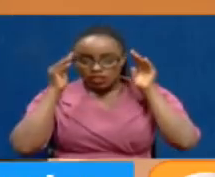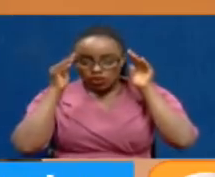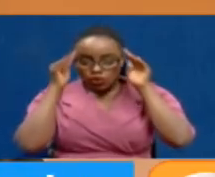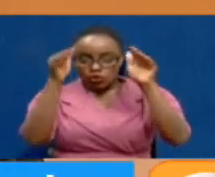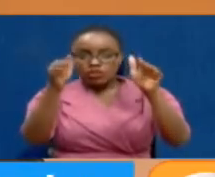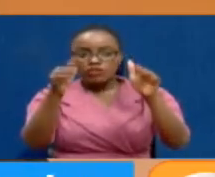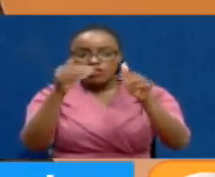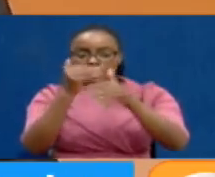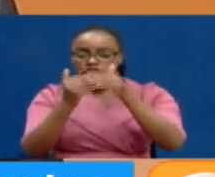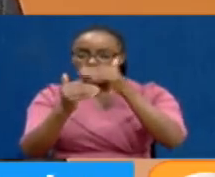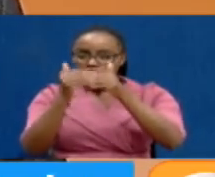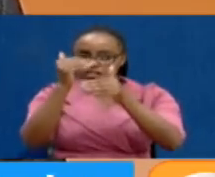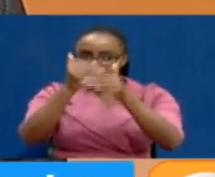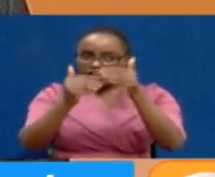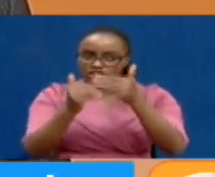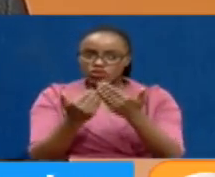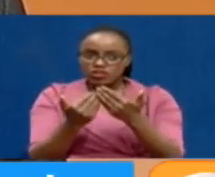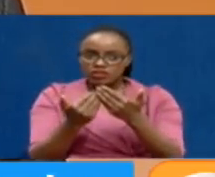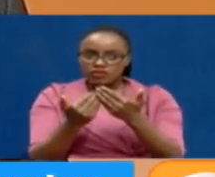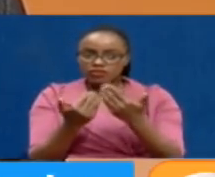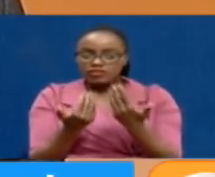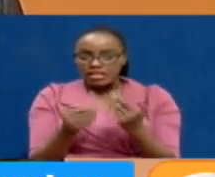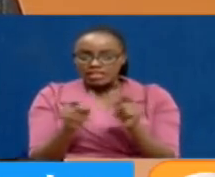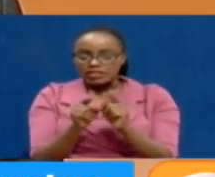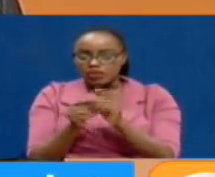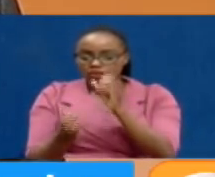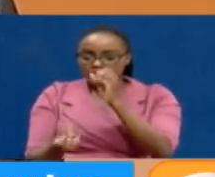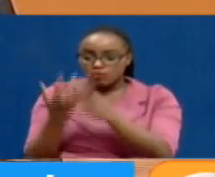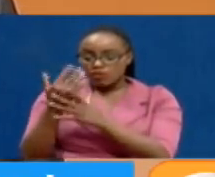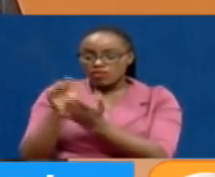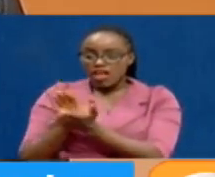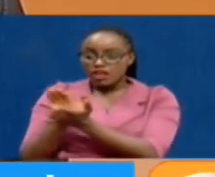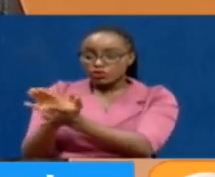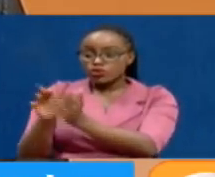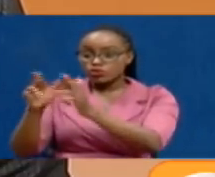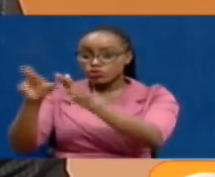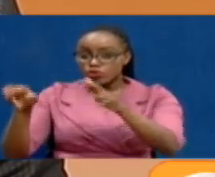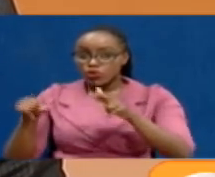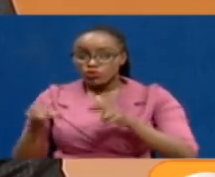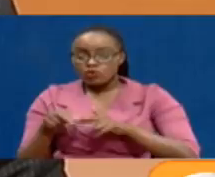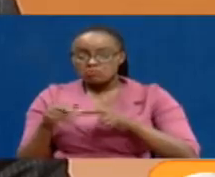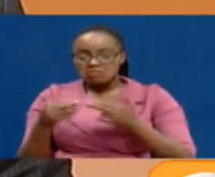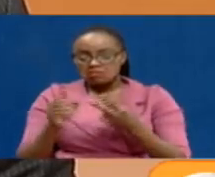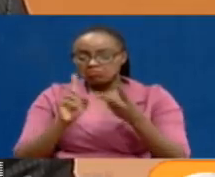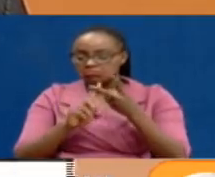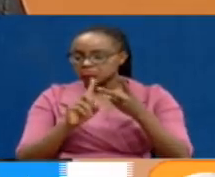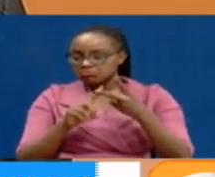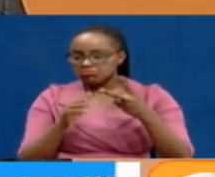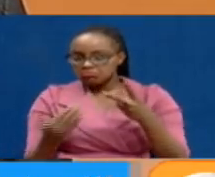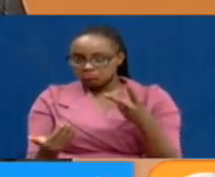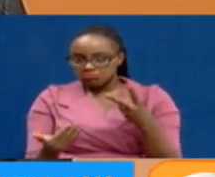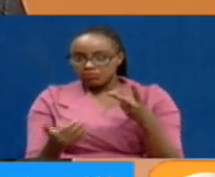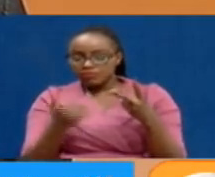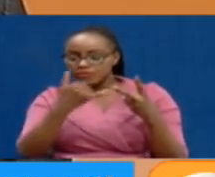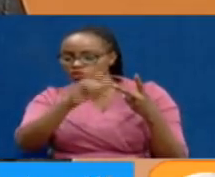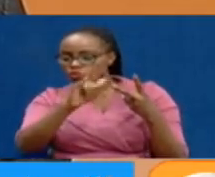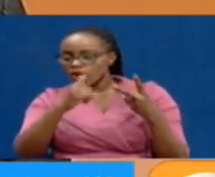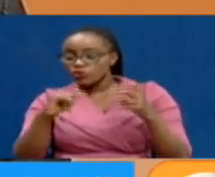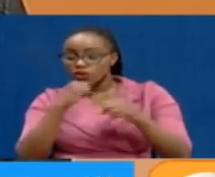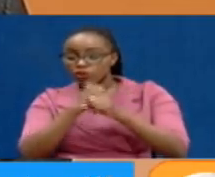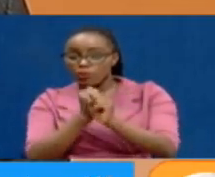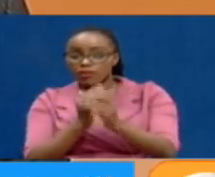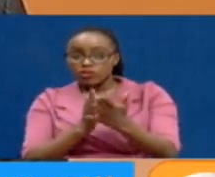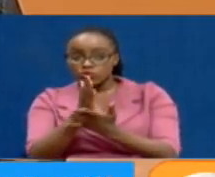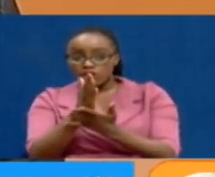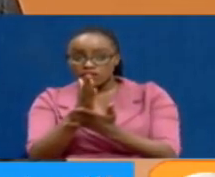on the infrastructural bits in terms of setting up the isolations, in terms of trying to ensure